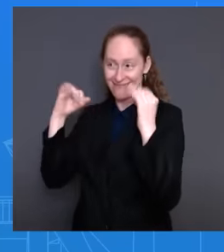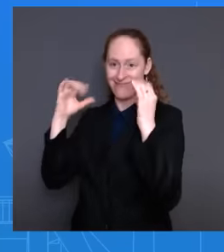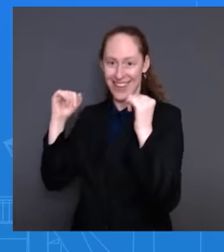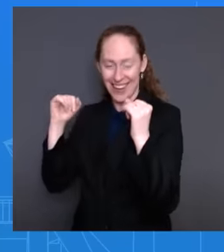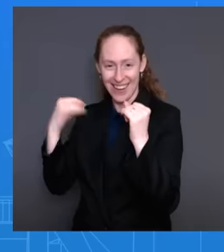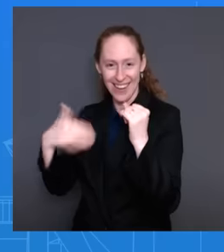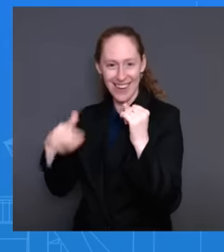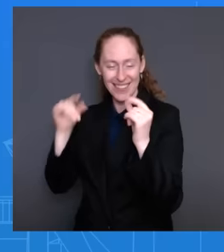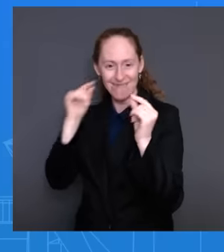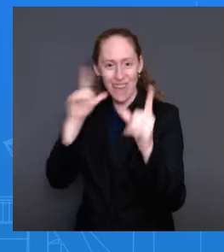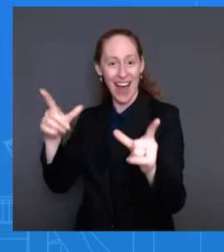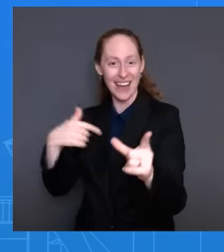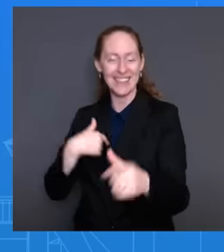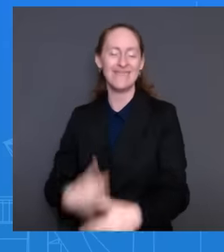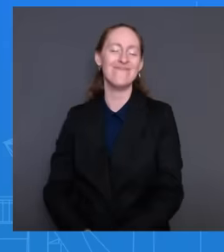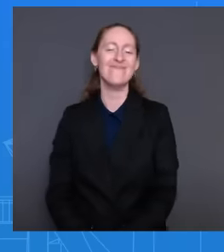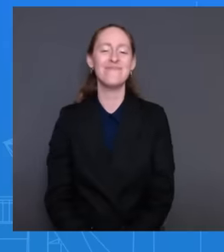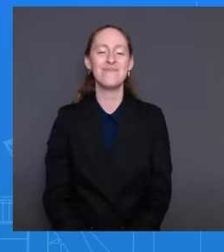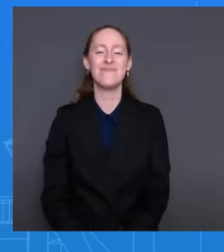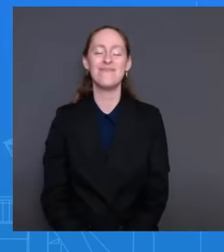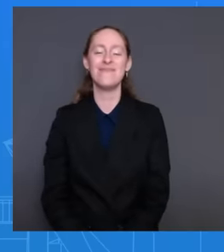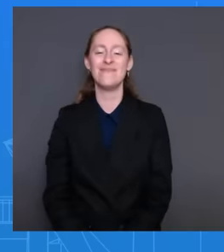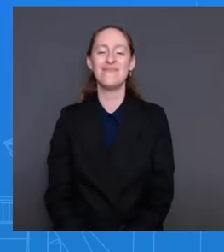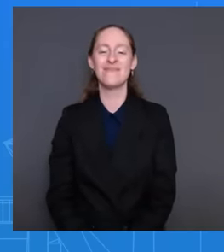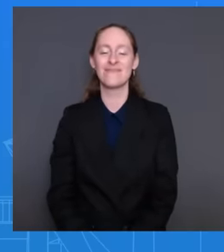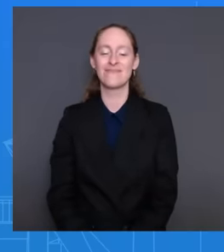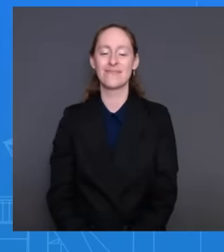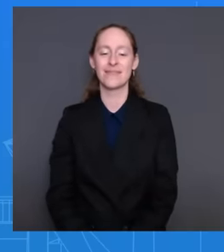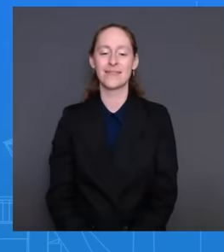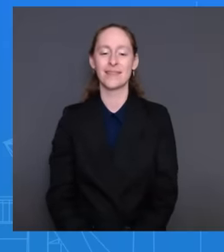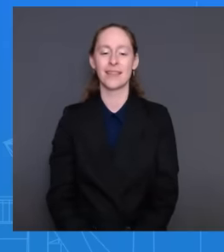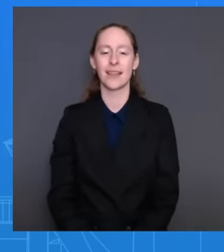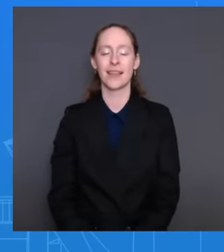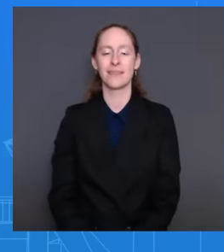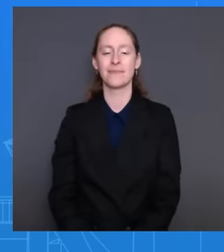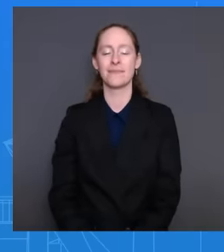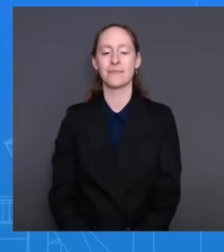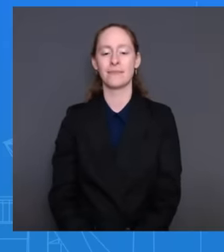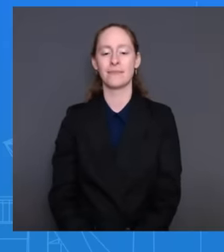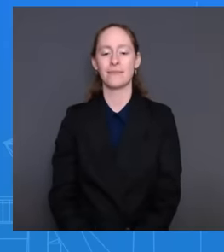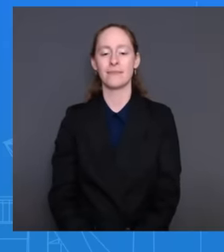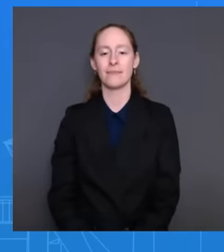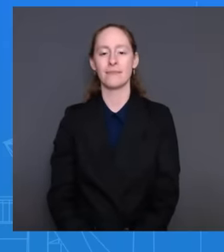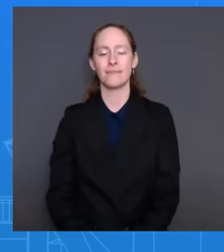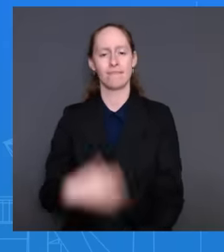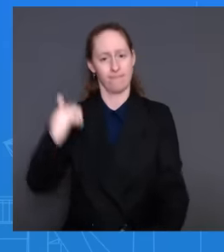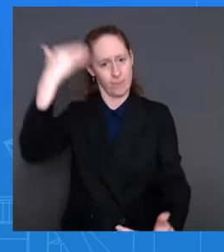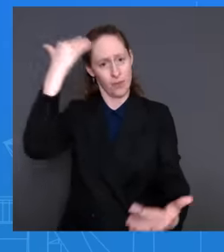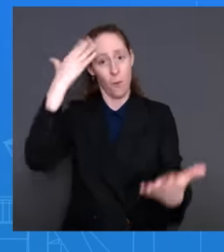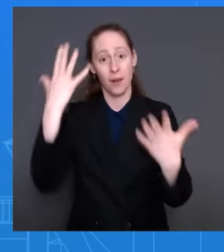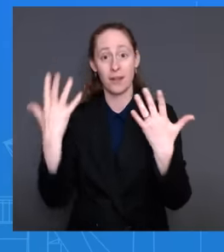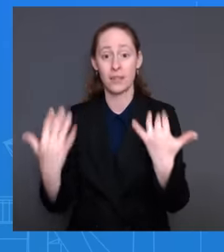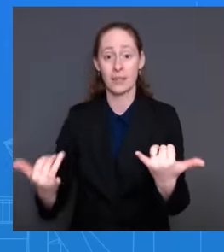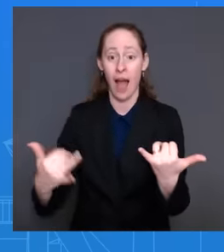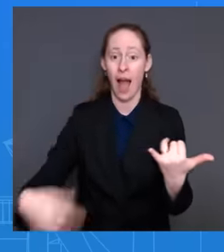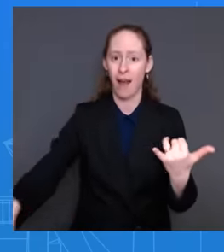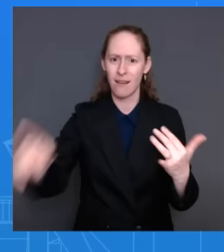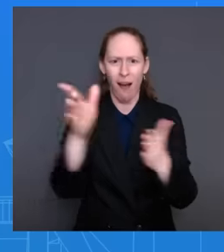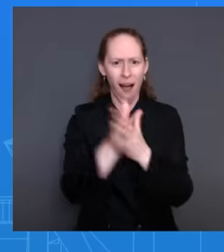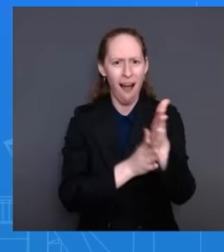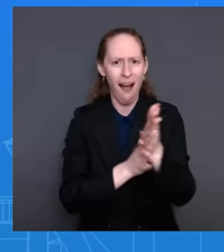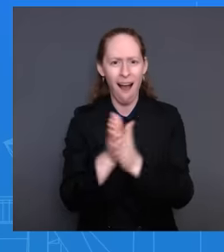And I know that you're all here to talk about trimmed mean inflation, and you're as excited about that as you are for them.